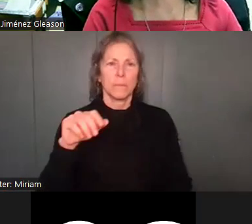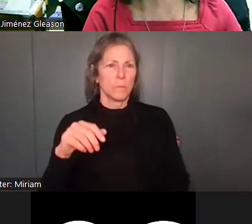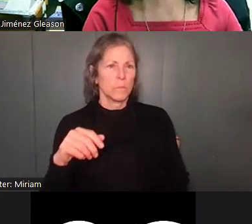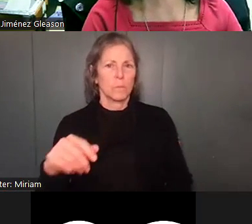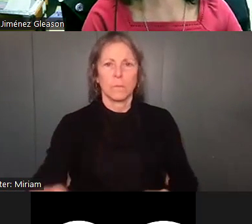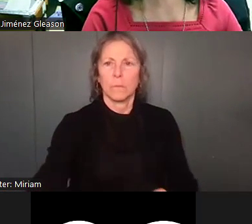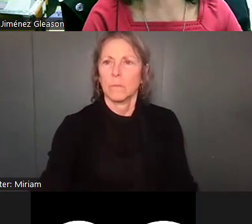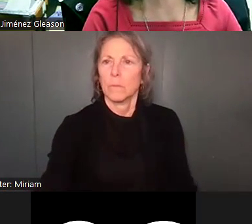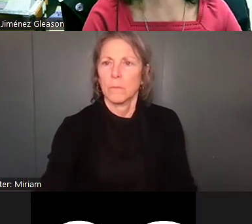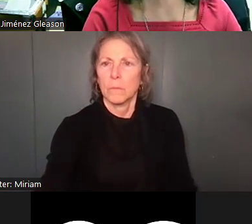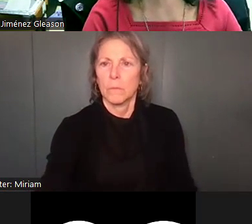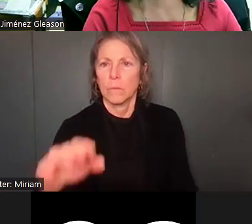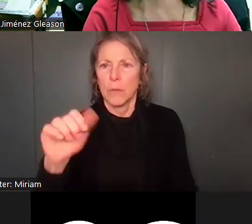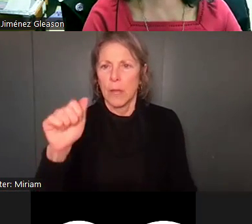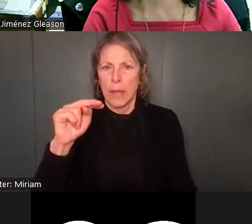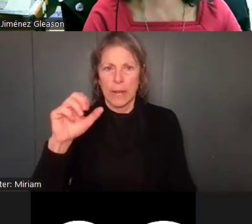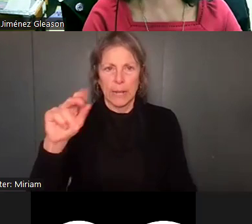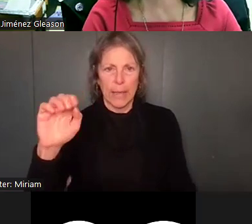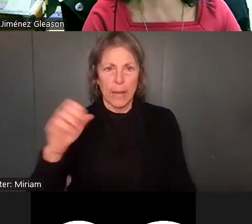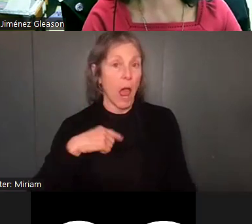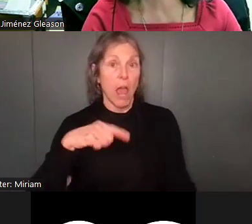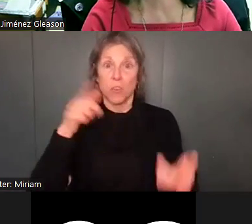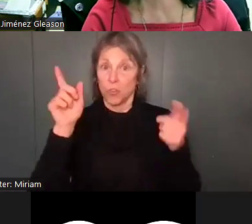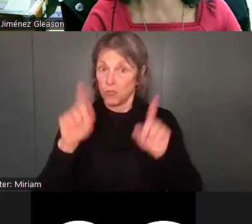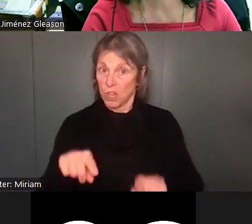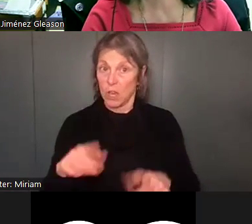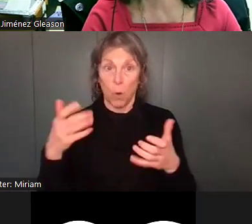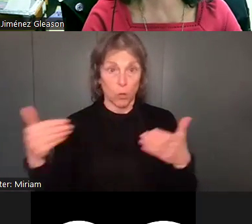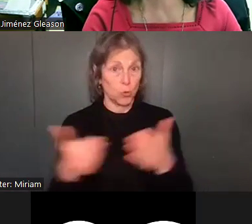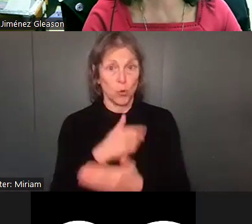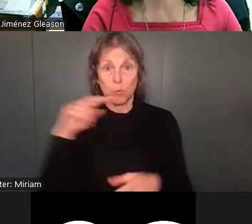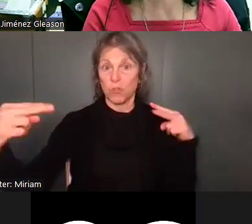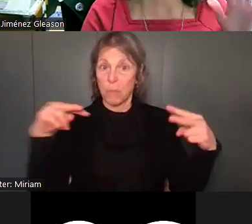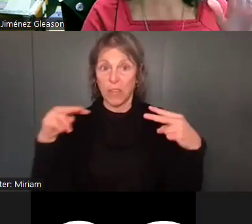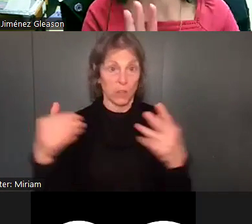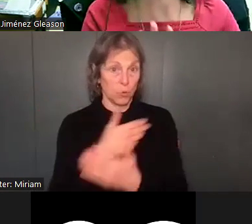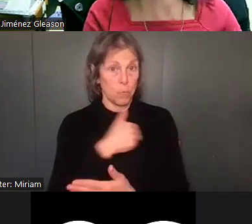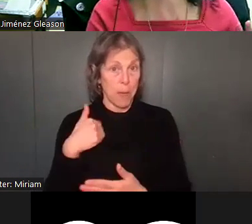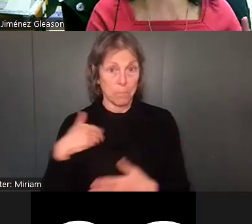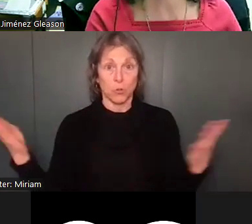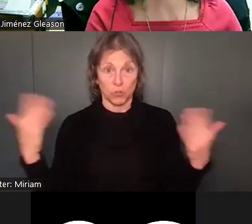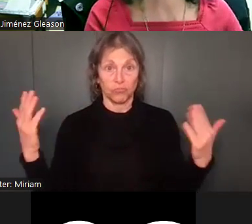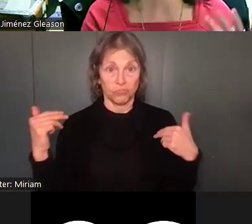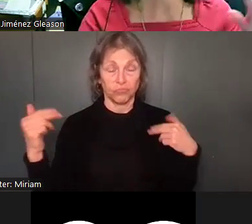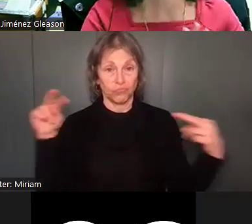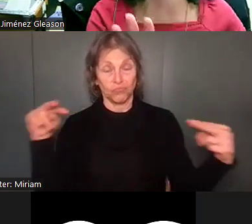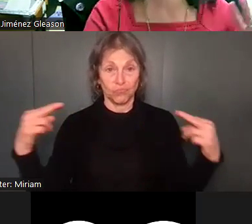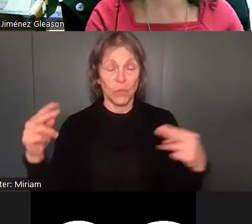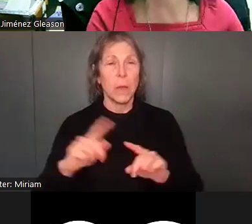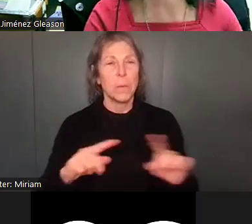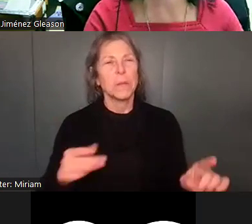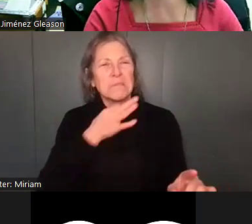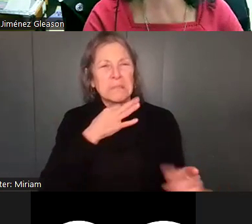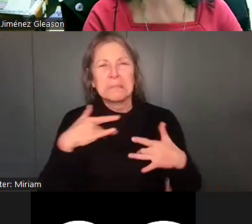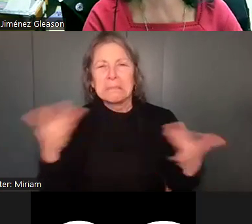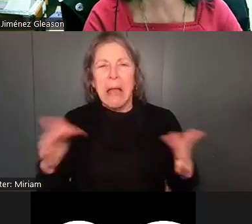I agree with the desire to bring in fresh perspectives with new members. I just wondered about the logistics